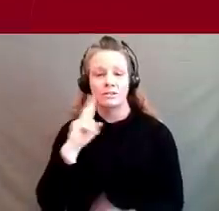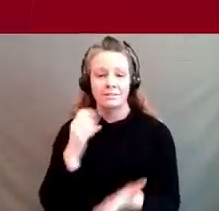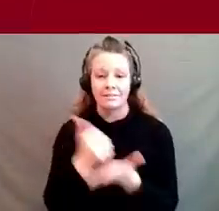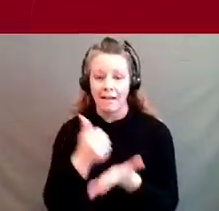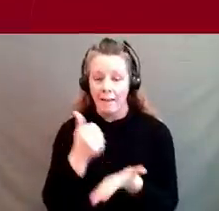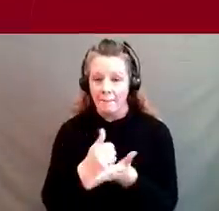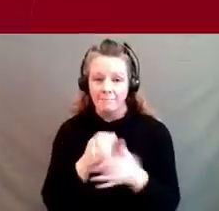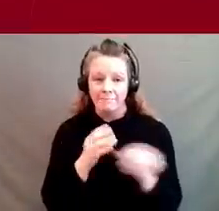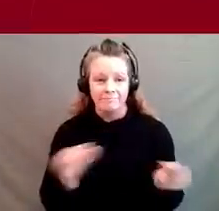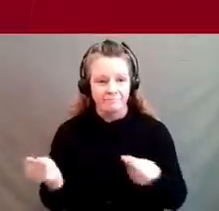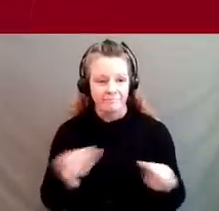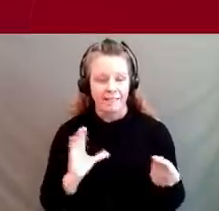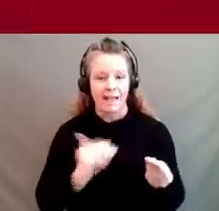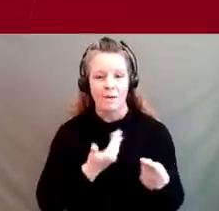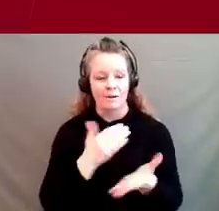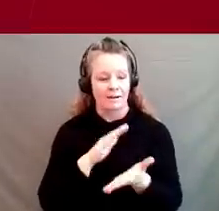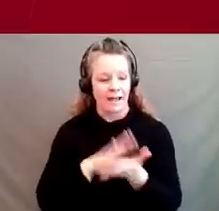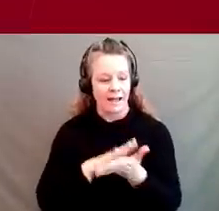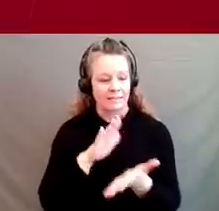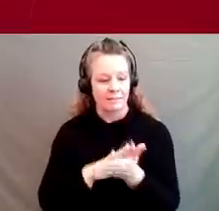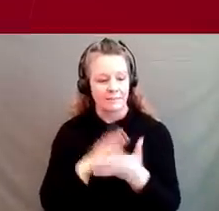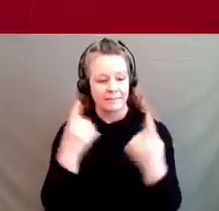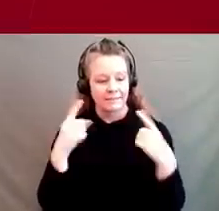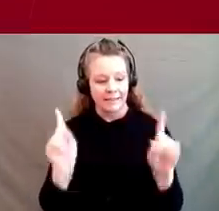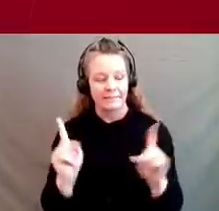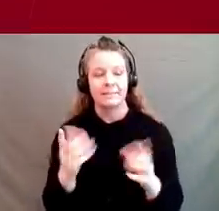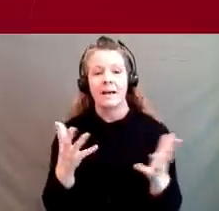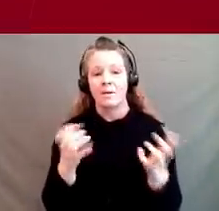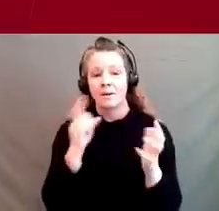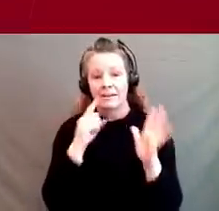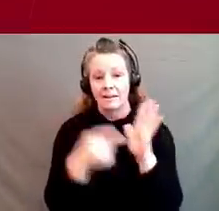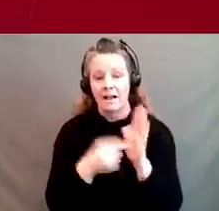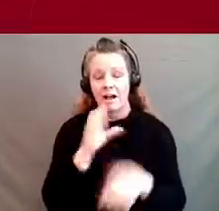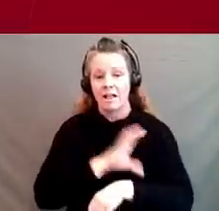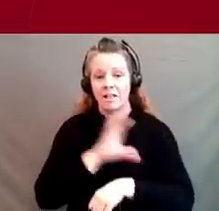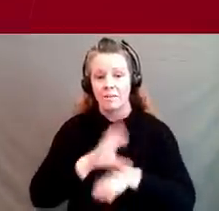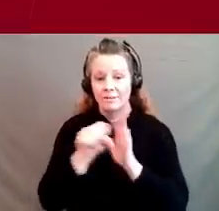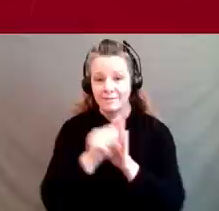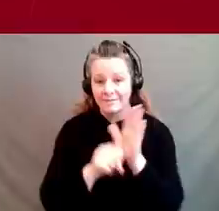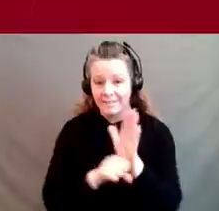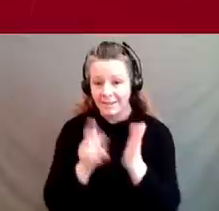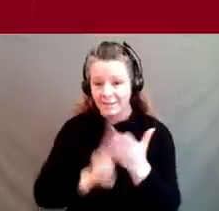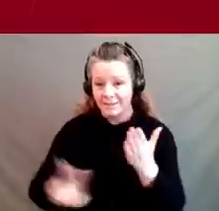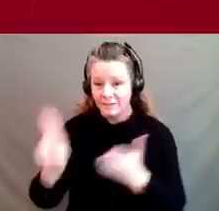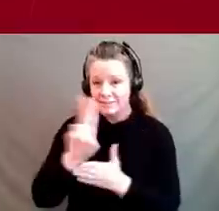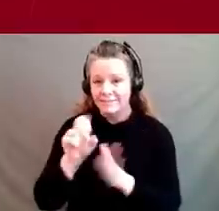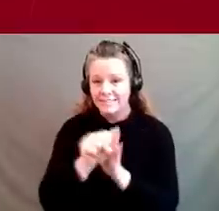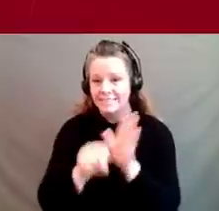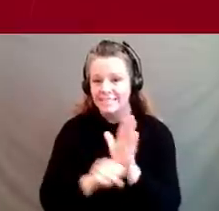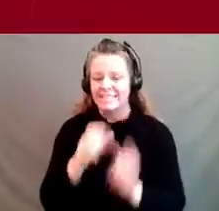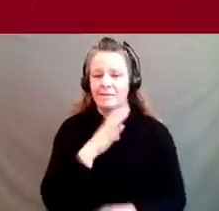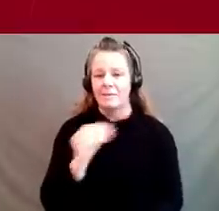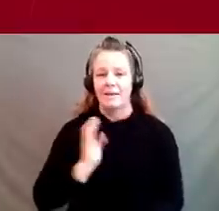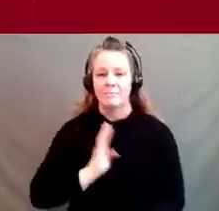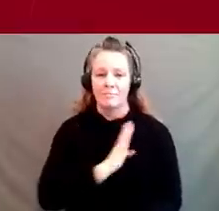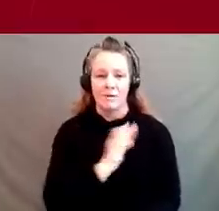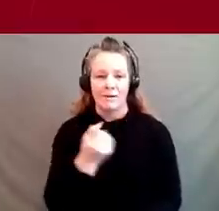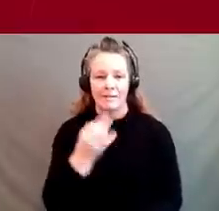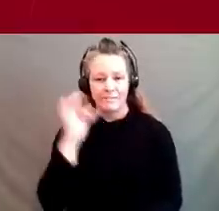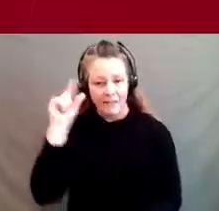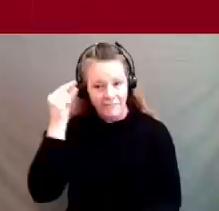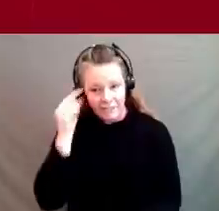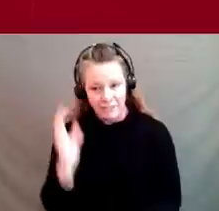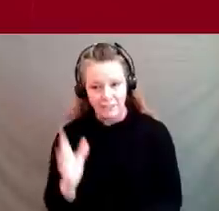success. I would like to acknowledge the Colorado State University system and Board of Governors. It is their understanding